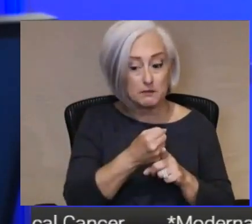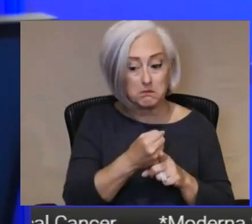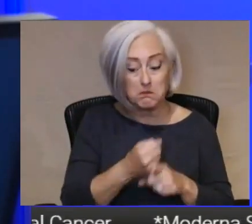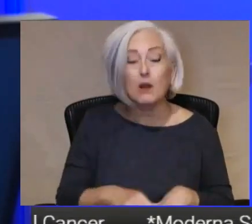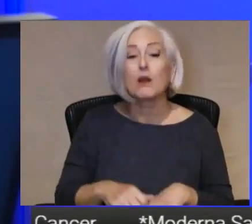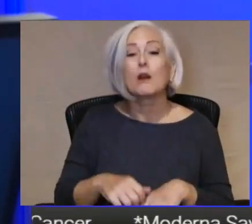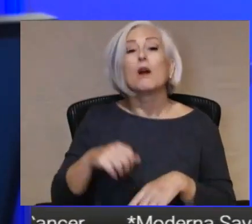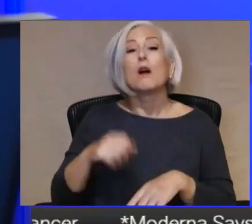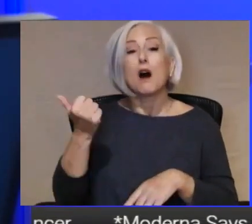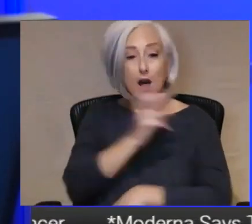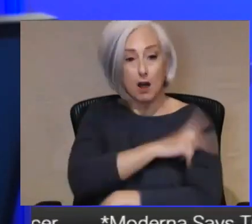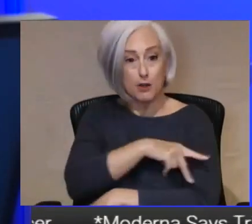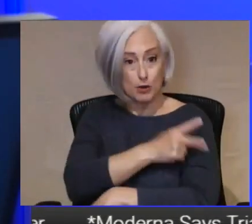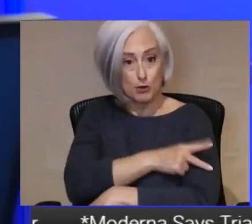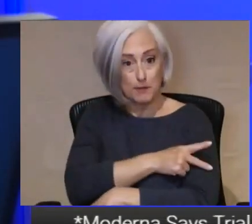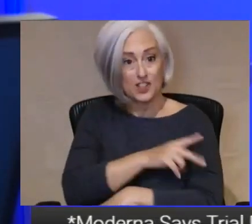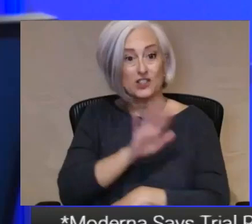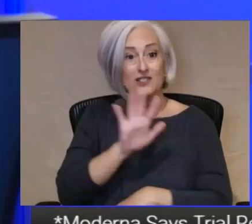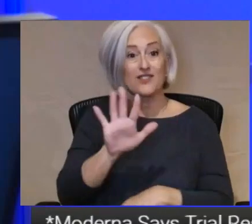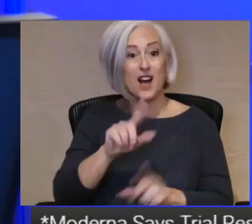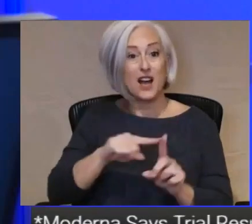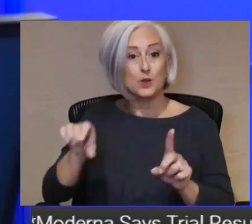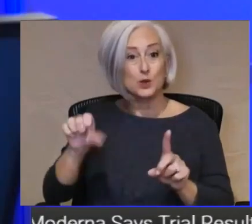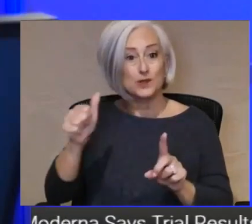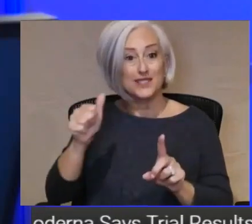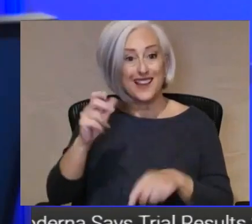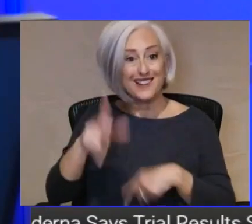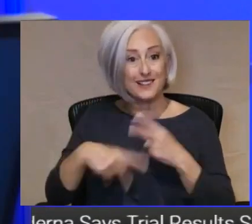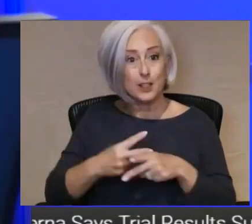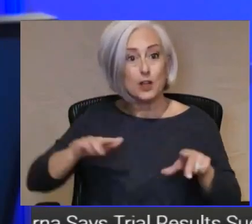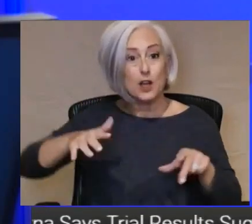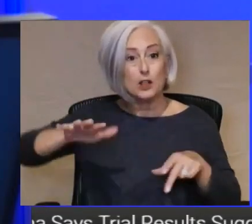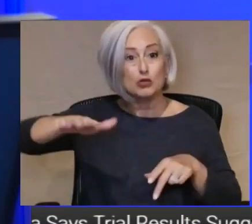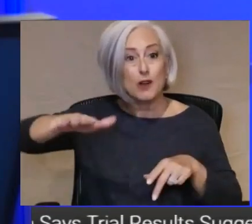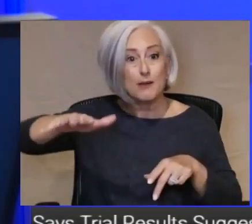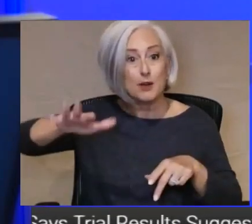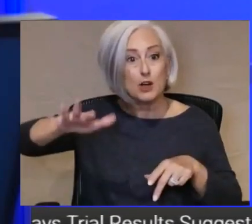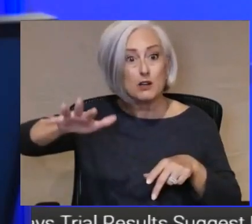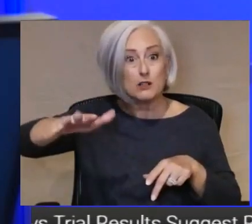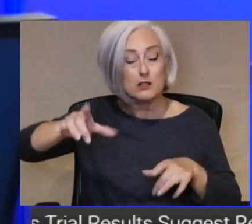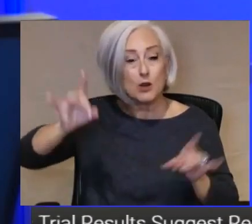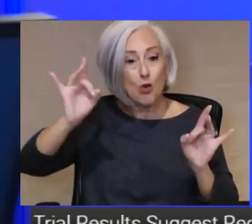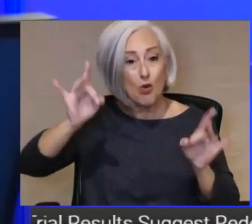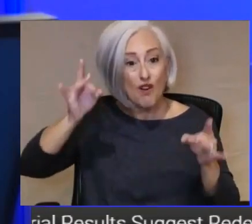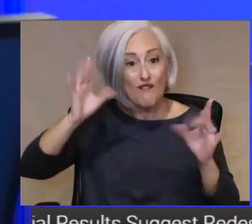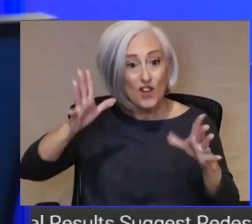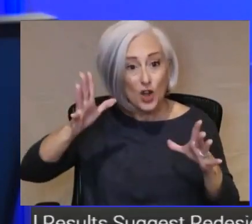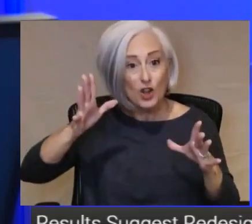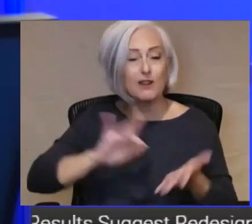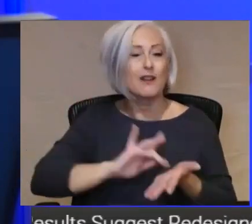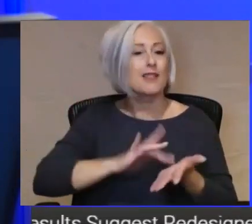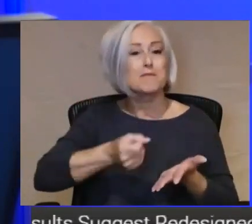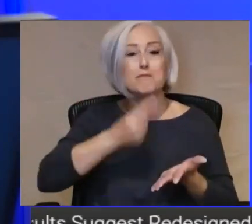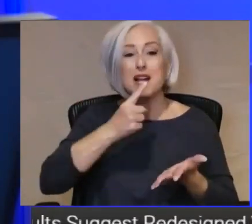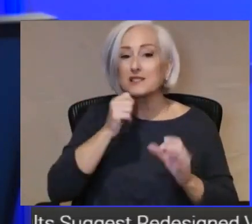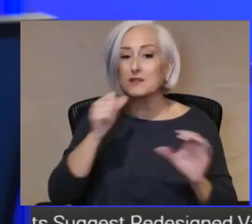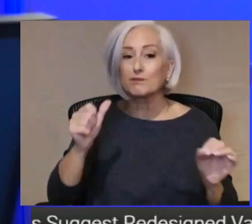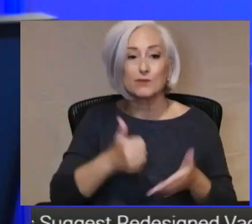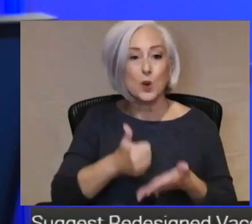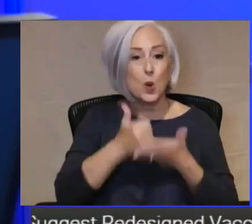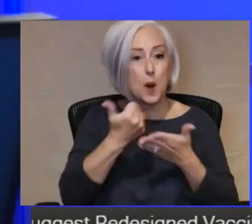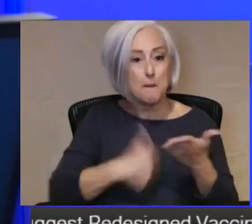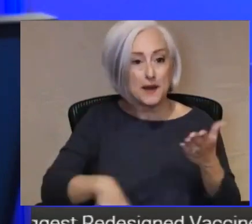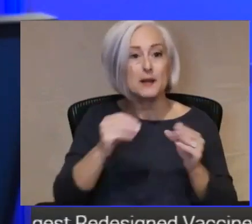10 years, their tremor can get so disabling that the medication may not be helpful, and they need something like the